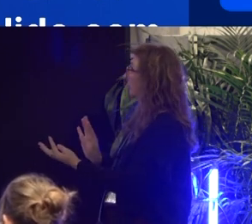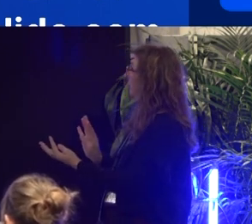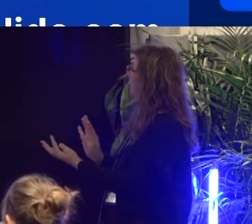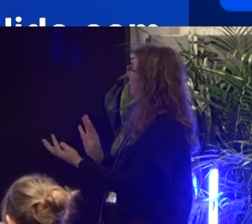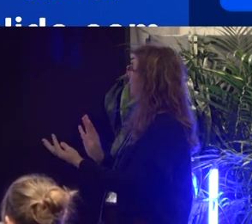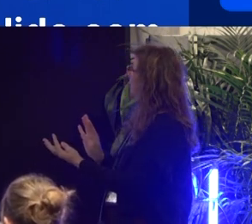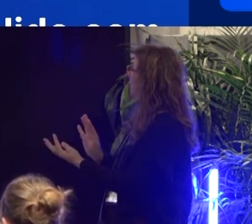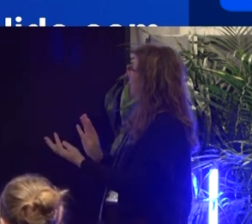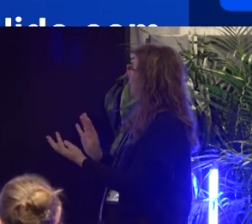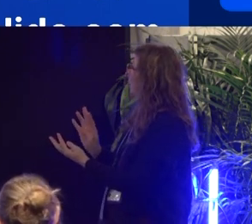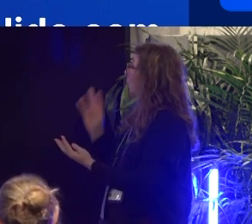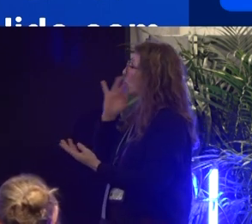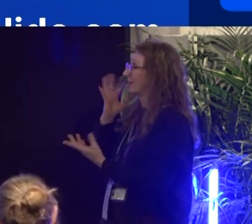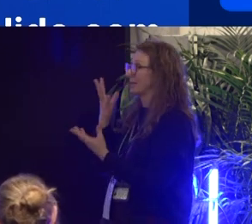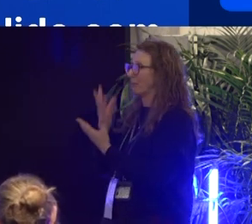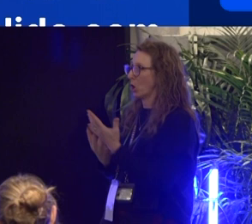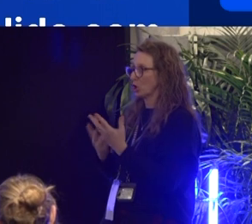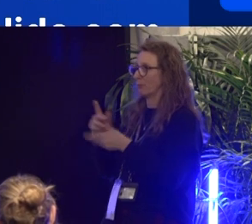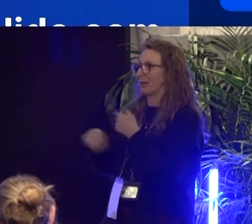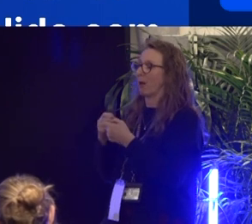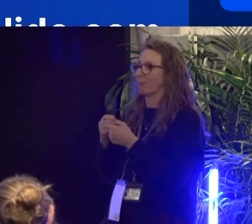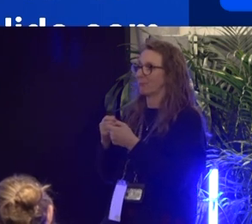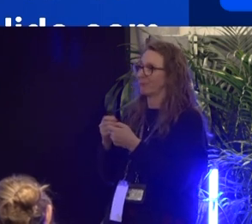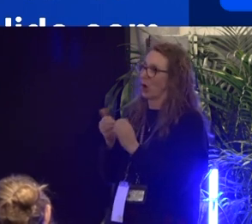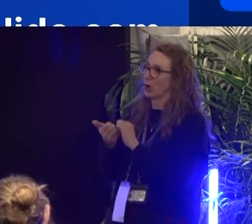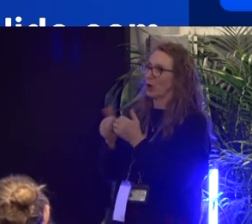does immersion become co-creation?